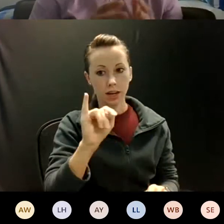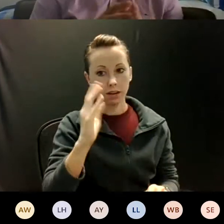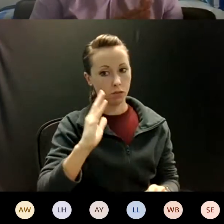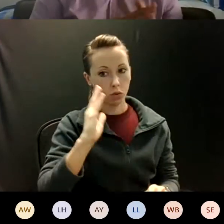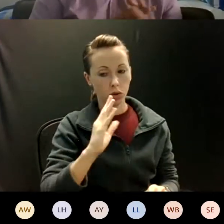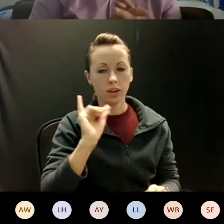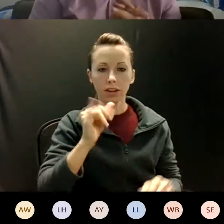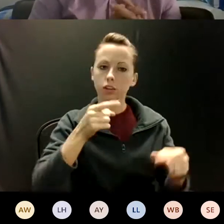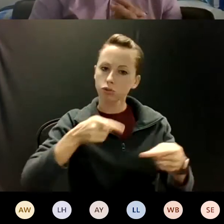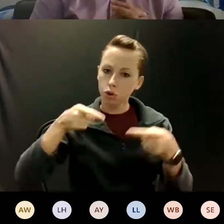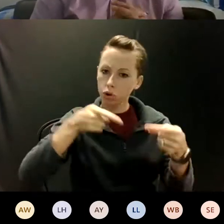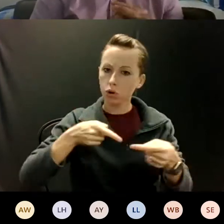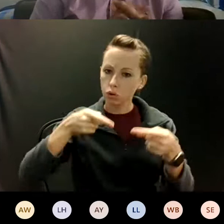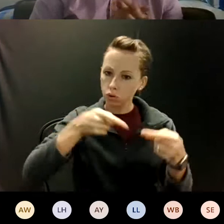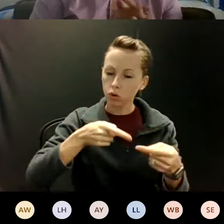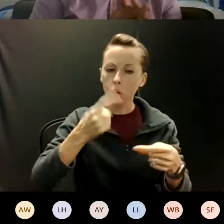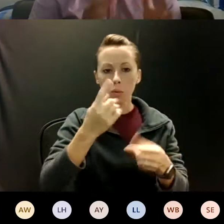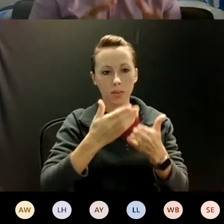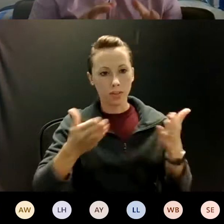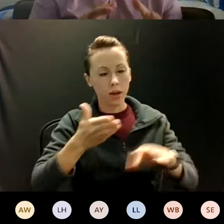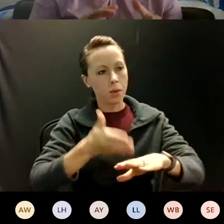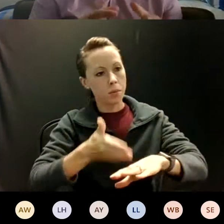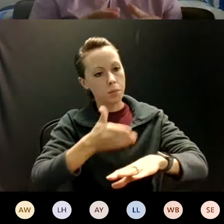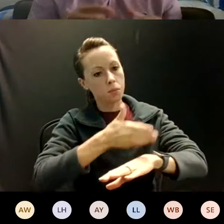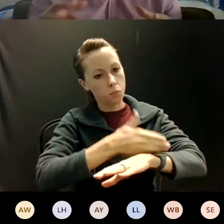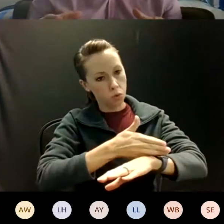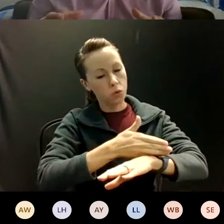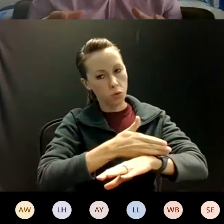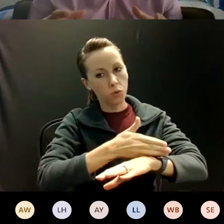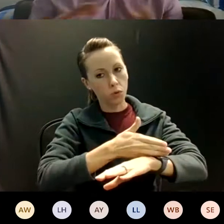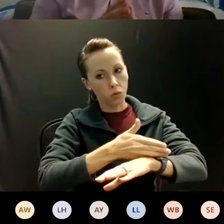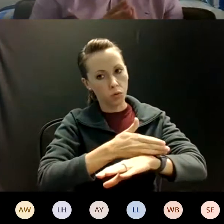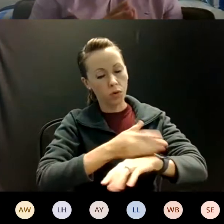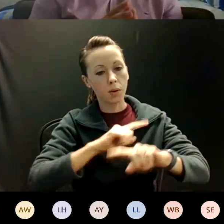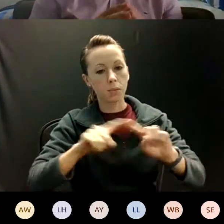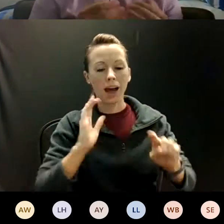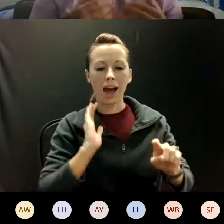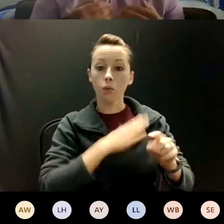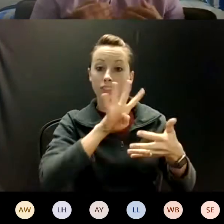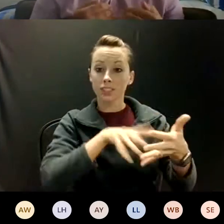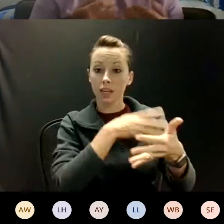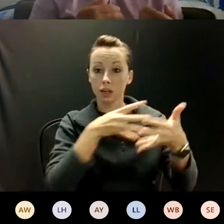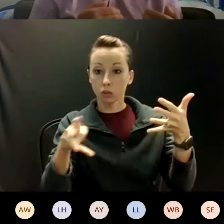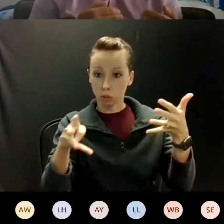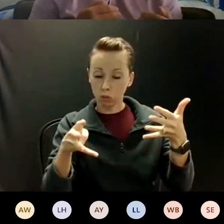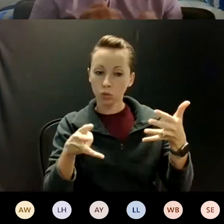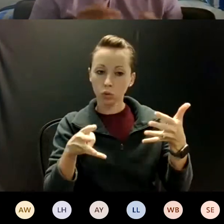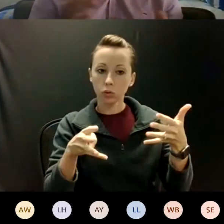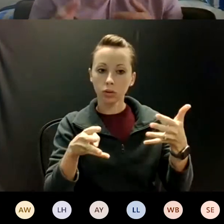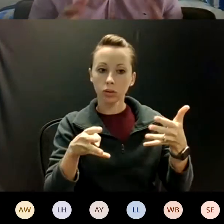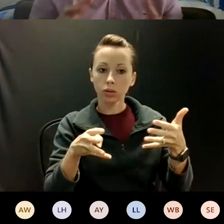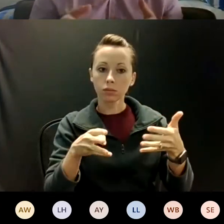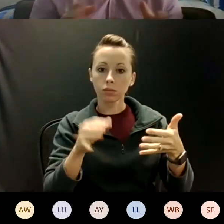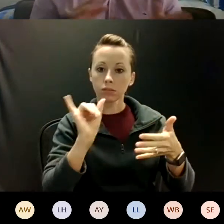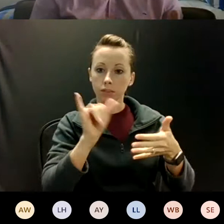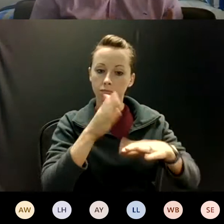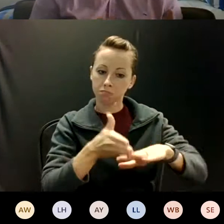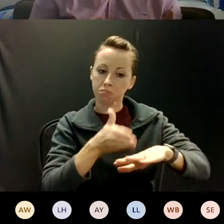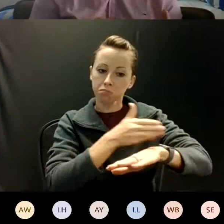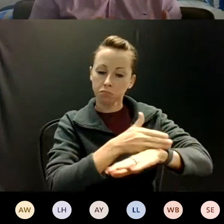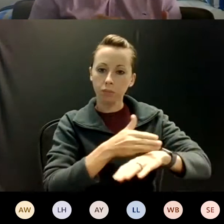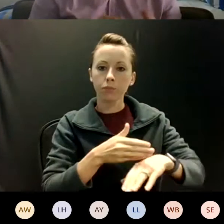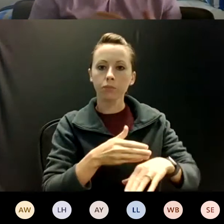kind of got better over time, but was kind of the uniformity of our schedule. So I go to Dunbar, so we have A day, B